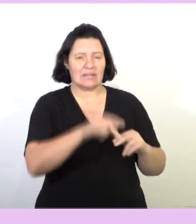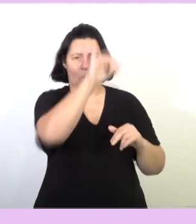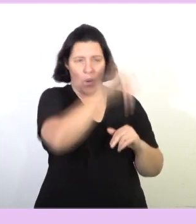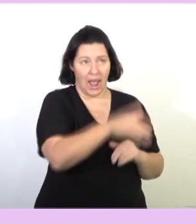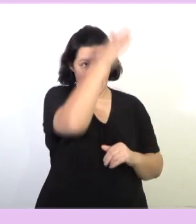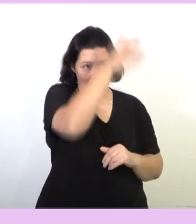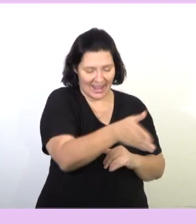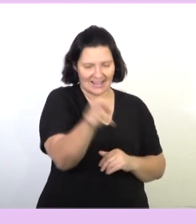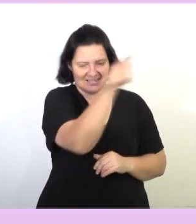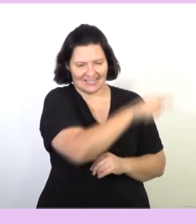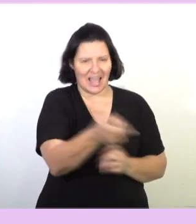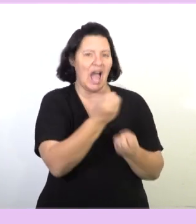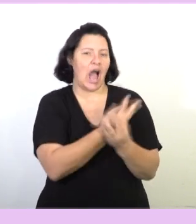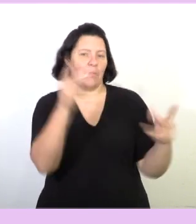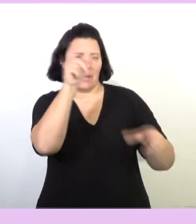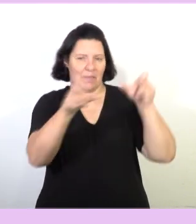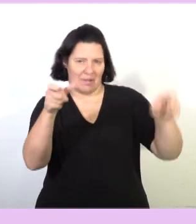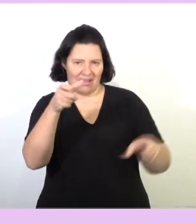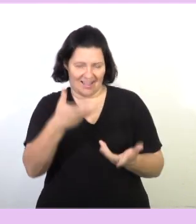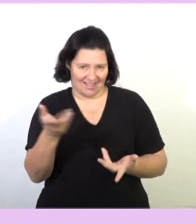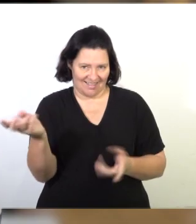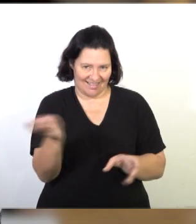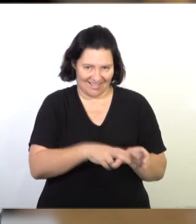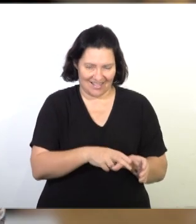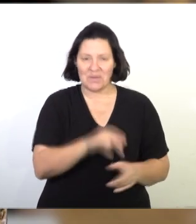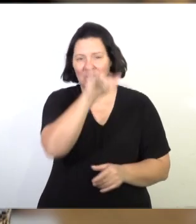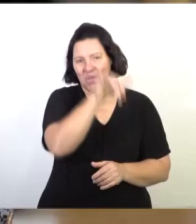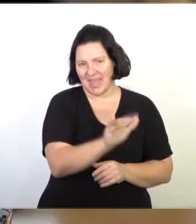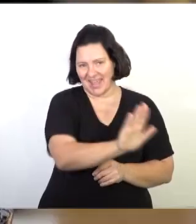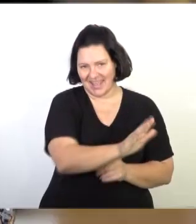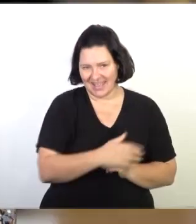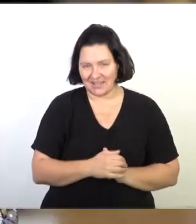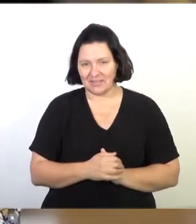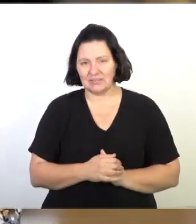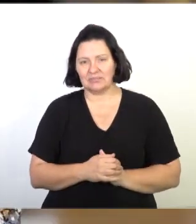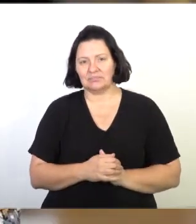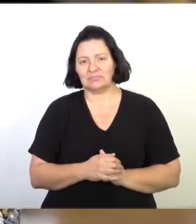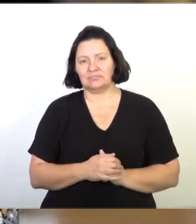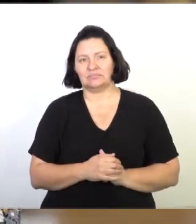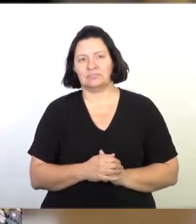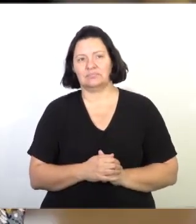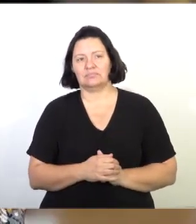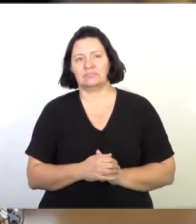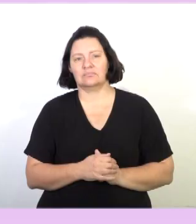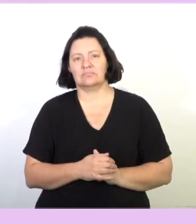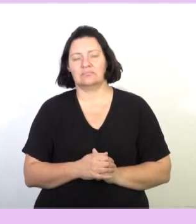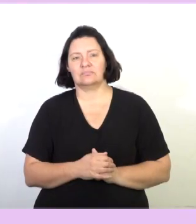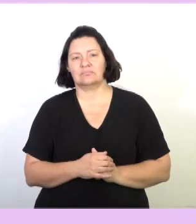variable will be the number of guests. Of course, it is the Y values.